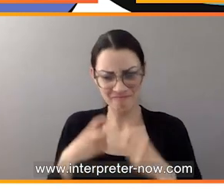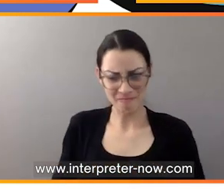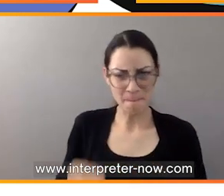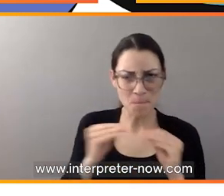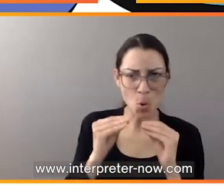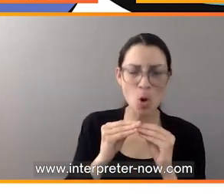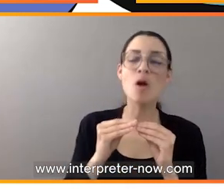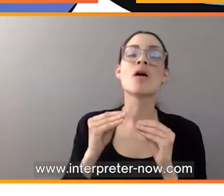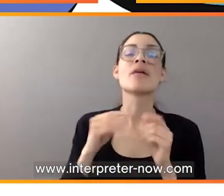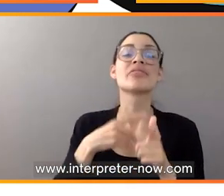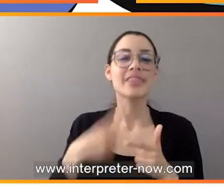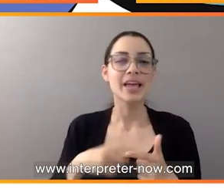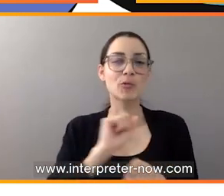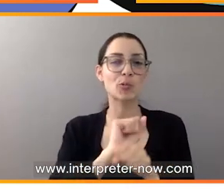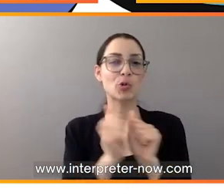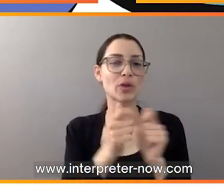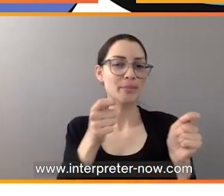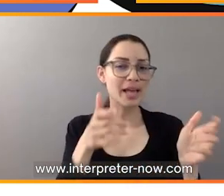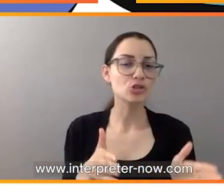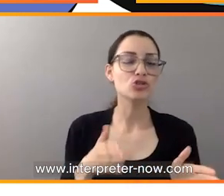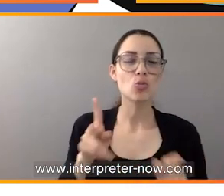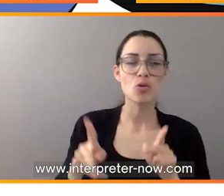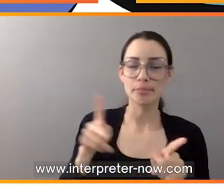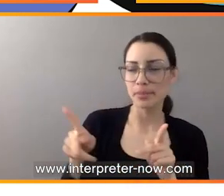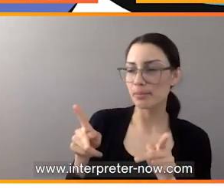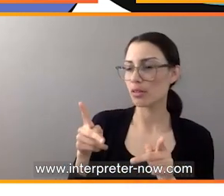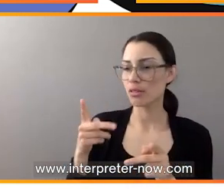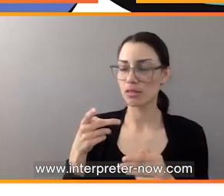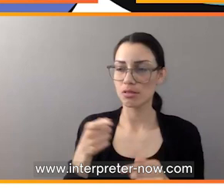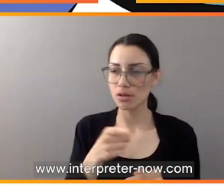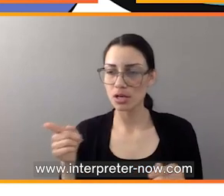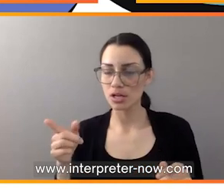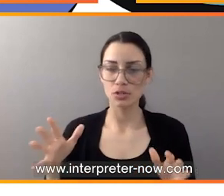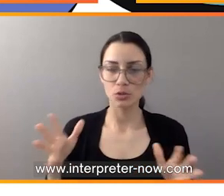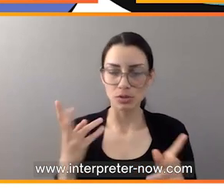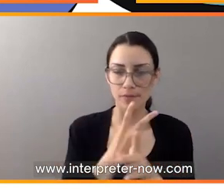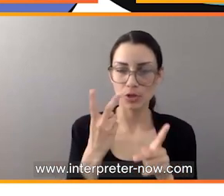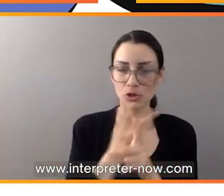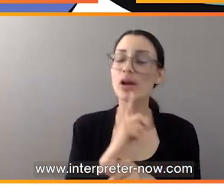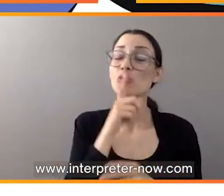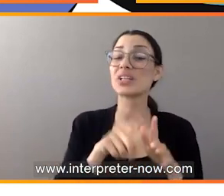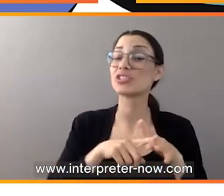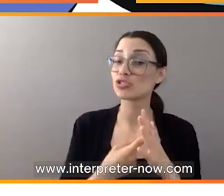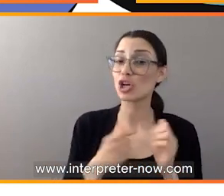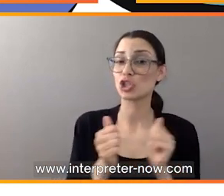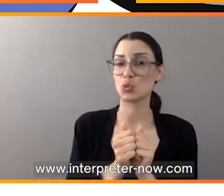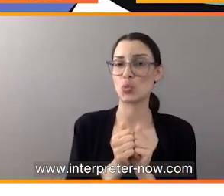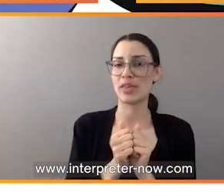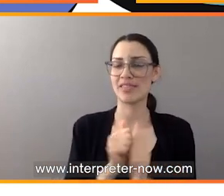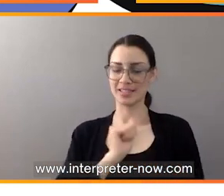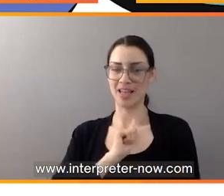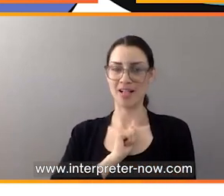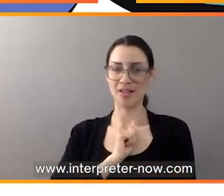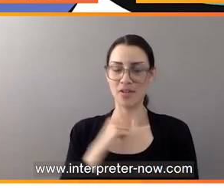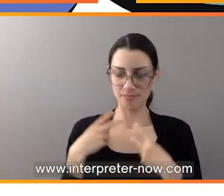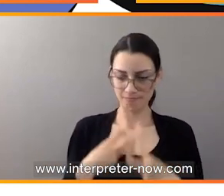or someone around you to then close that gap. I think that's really important. I mean, it starts with kind of getting real clarity about who you are and what you